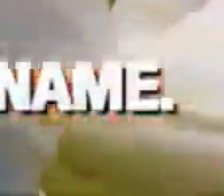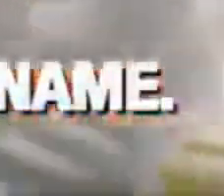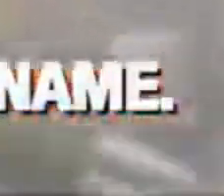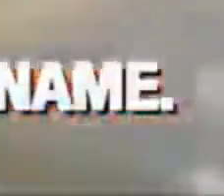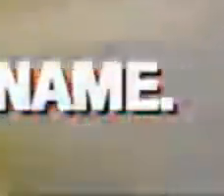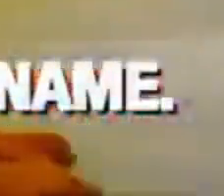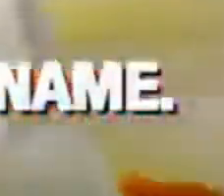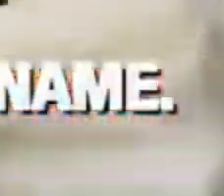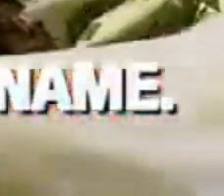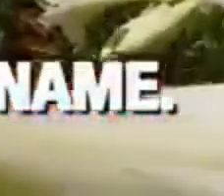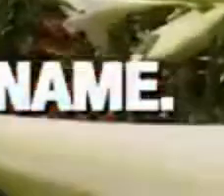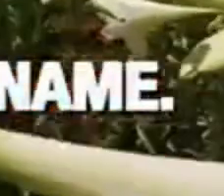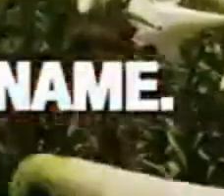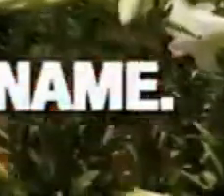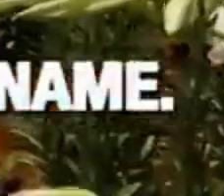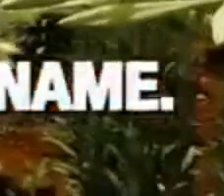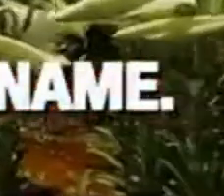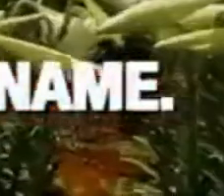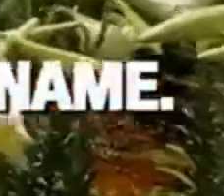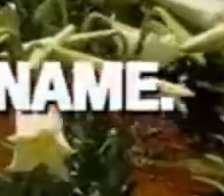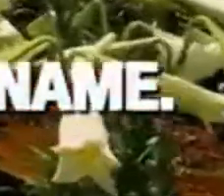I worship your